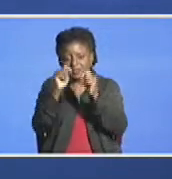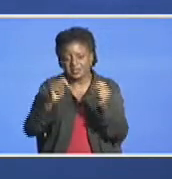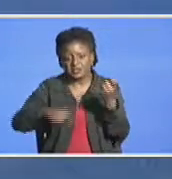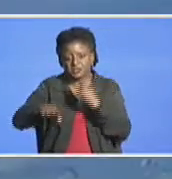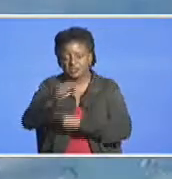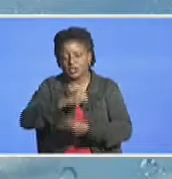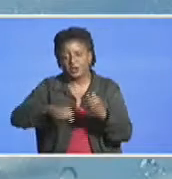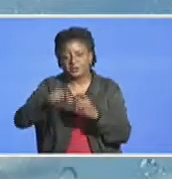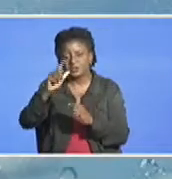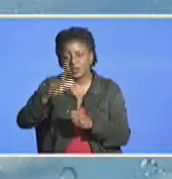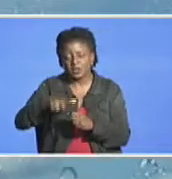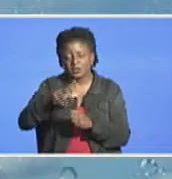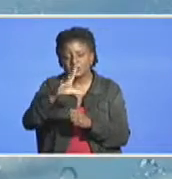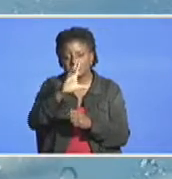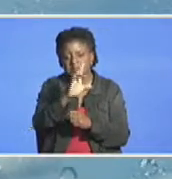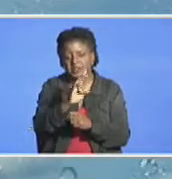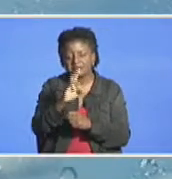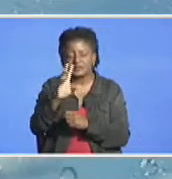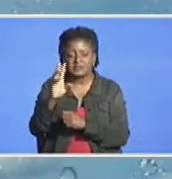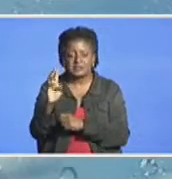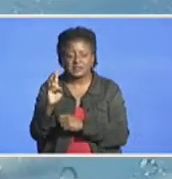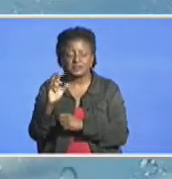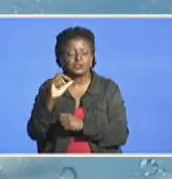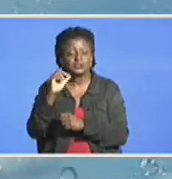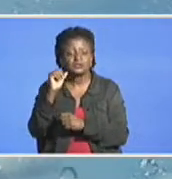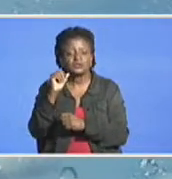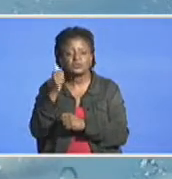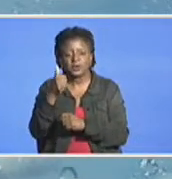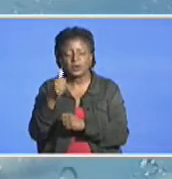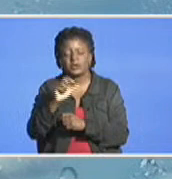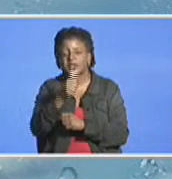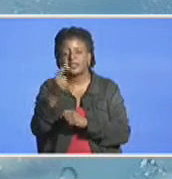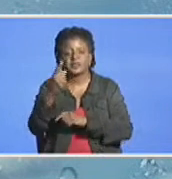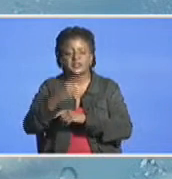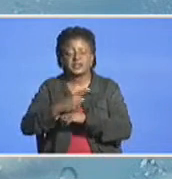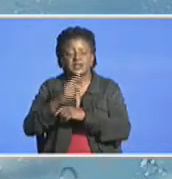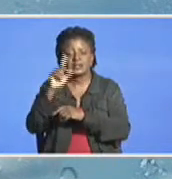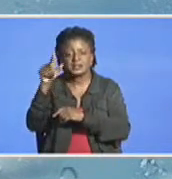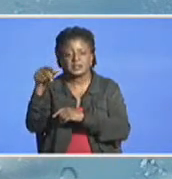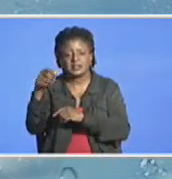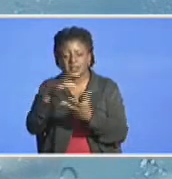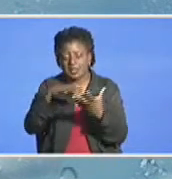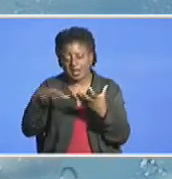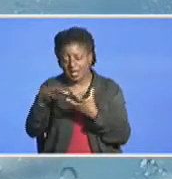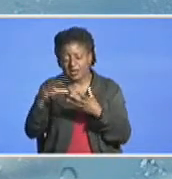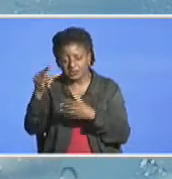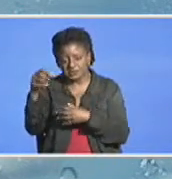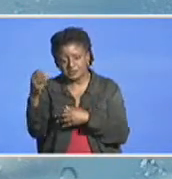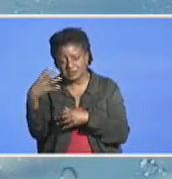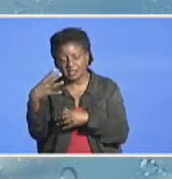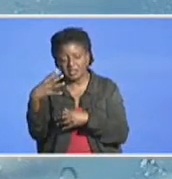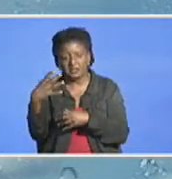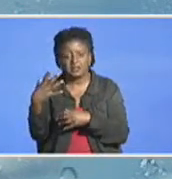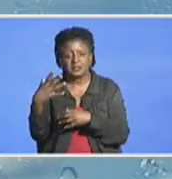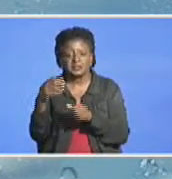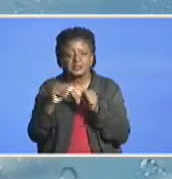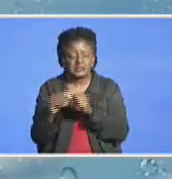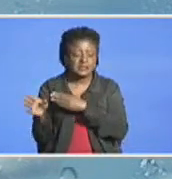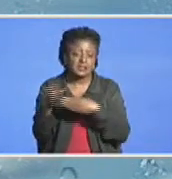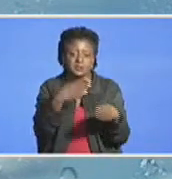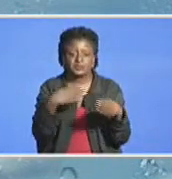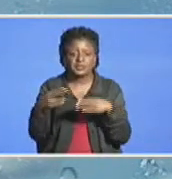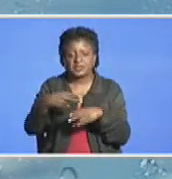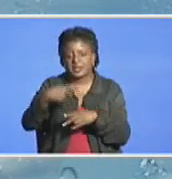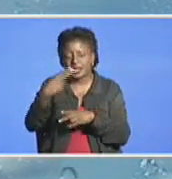about 76 degrees. And tomorrow we're looking at another day, mixed bag of clouds and sunshine, but more clouds than sun. Still a bit on the breezy side with a